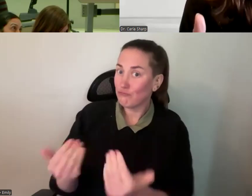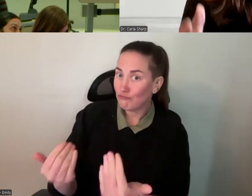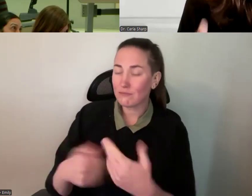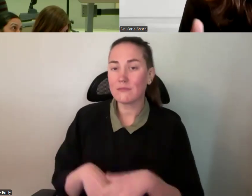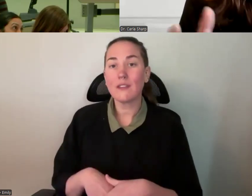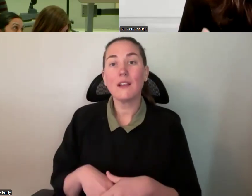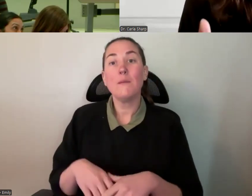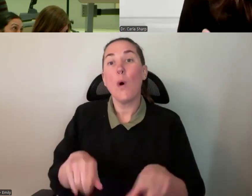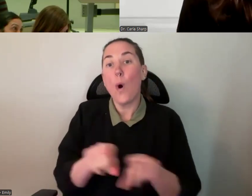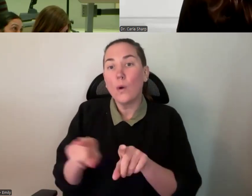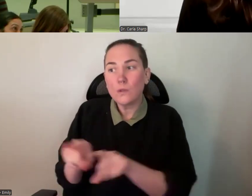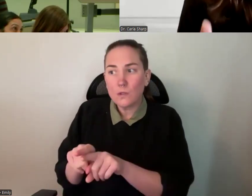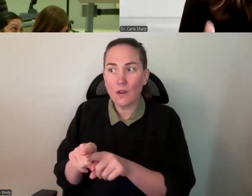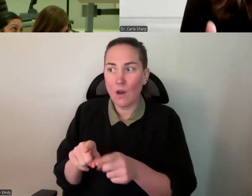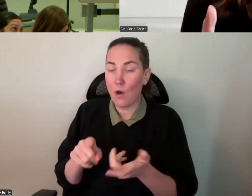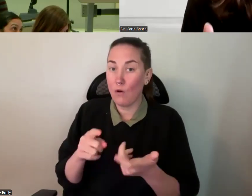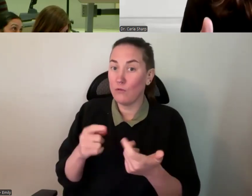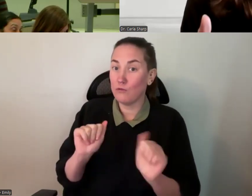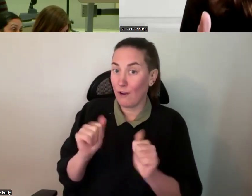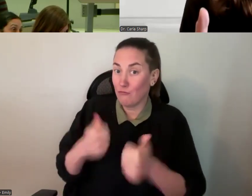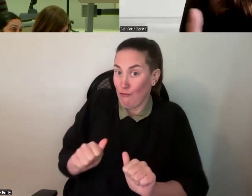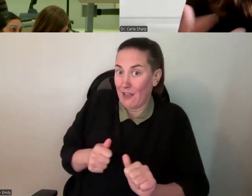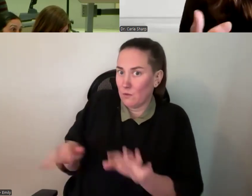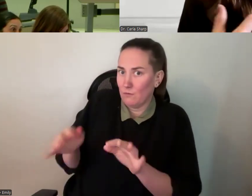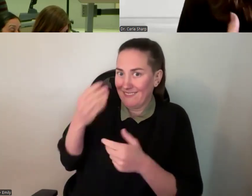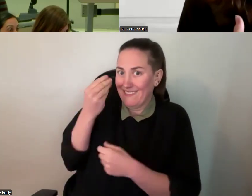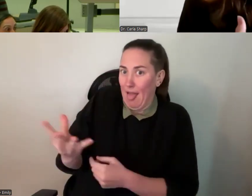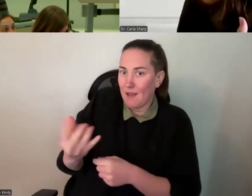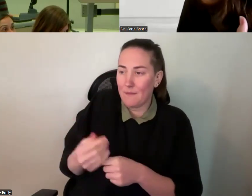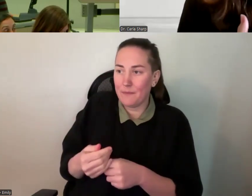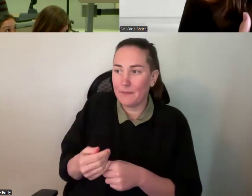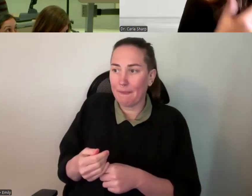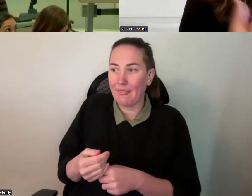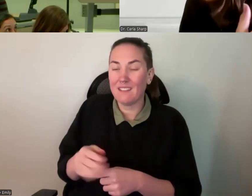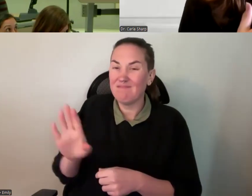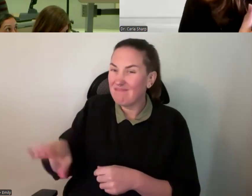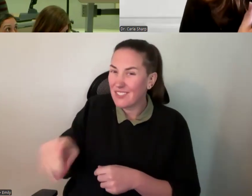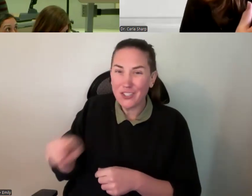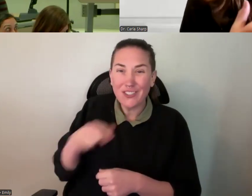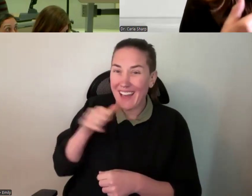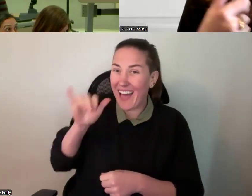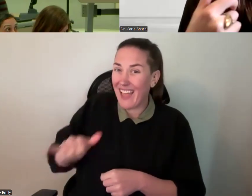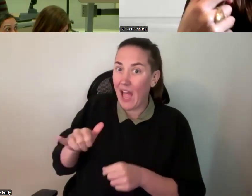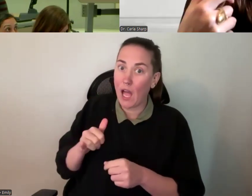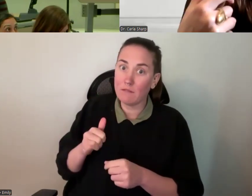articulate it. Put your mind on the table. Say that you're not that important. Say